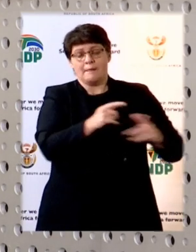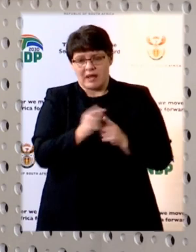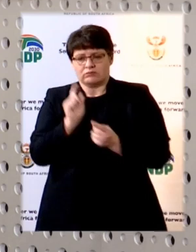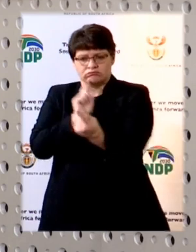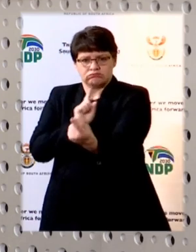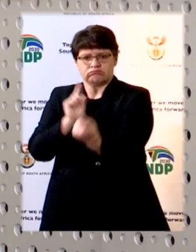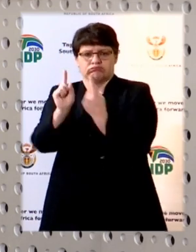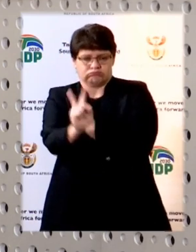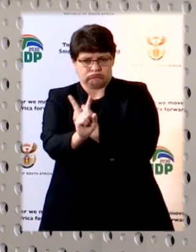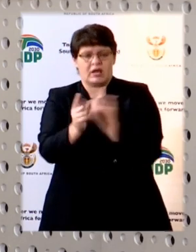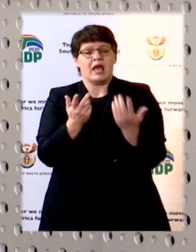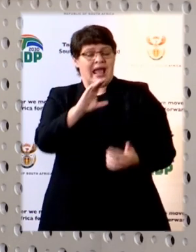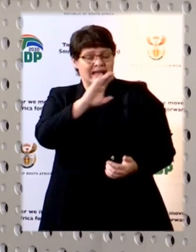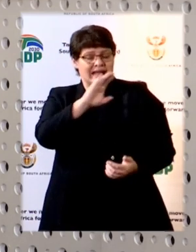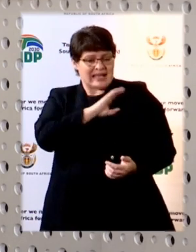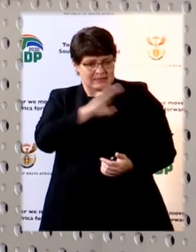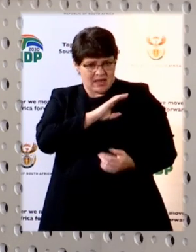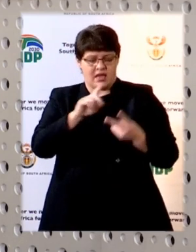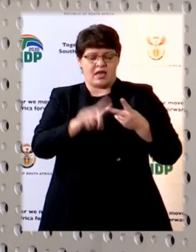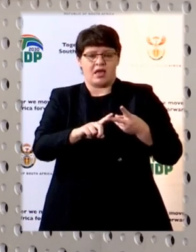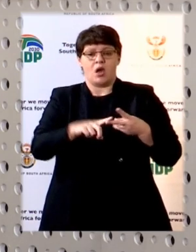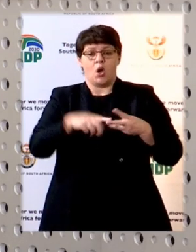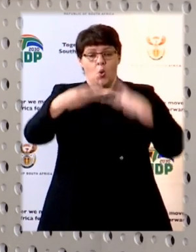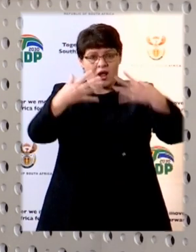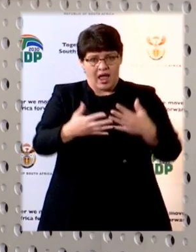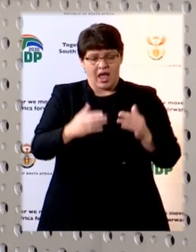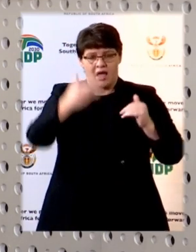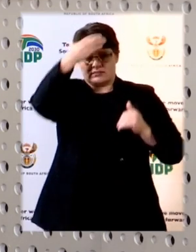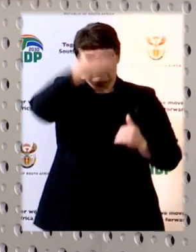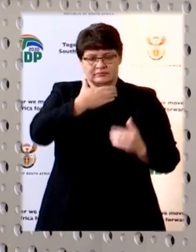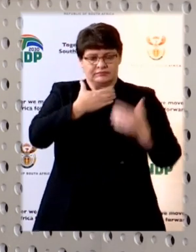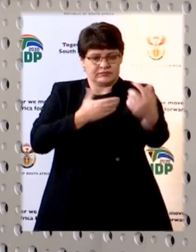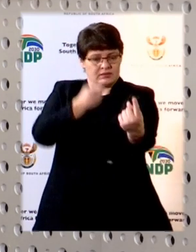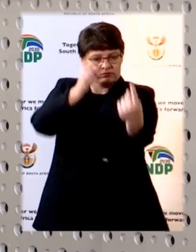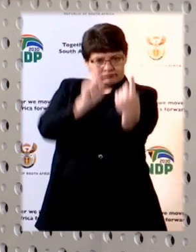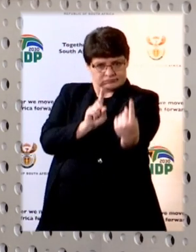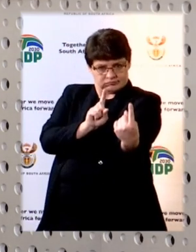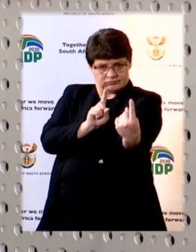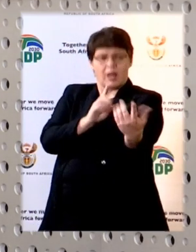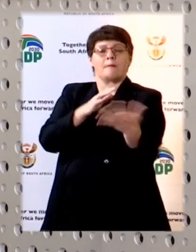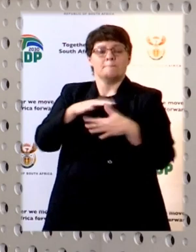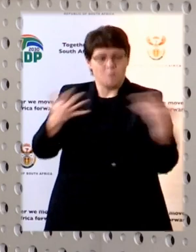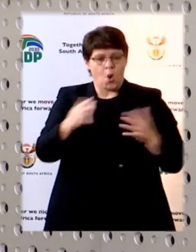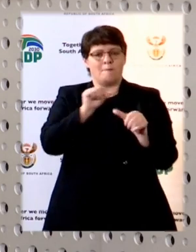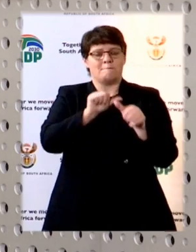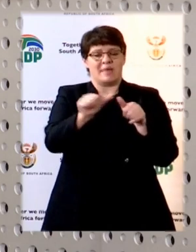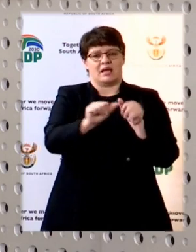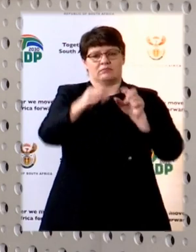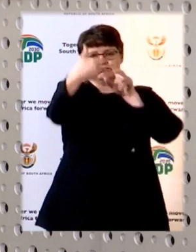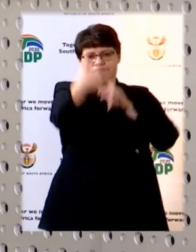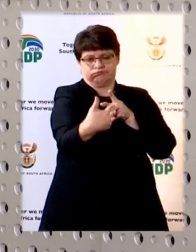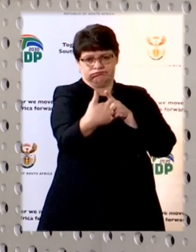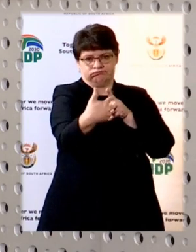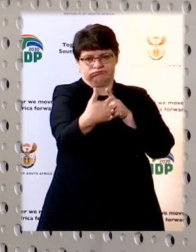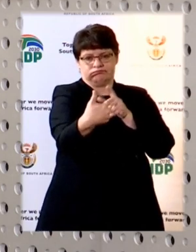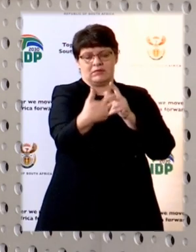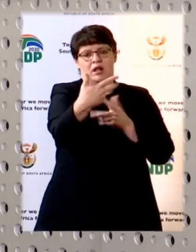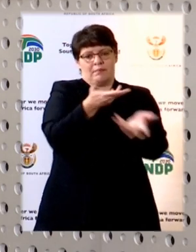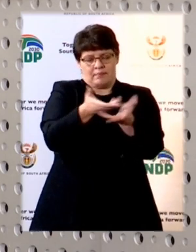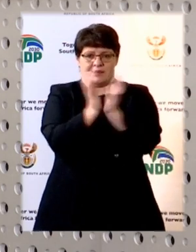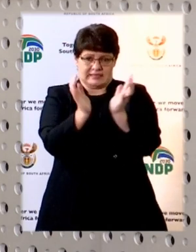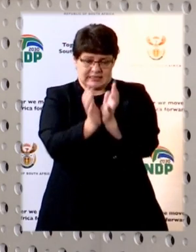amongst workers, clients, and customers by replacing face-to-face meetings with virtual communication,